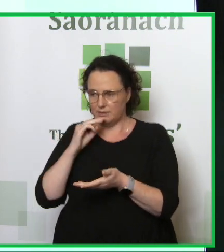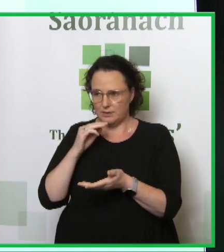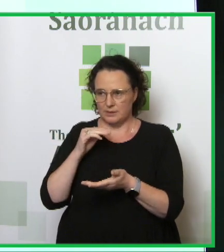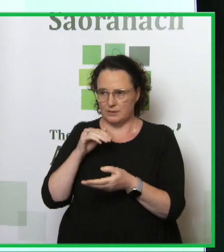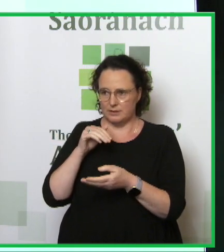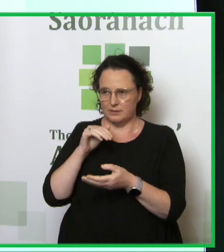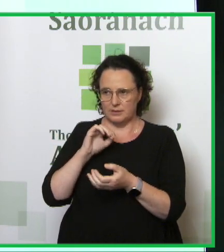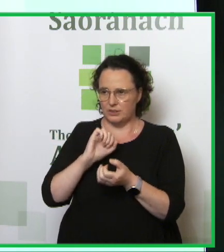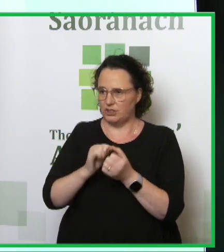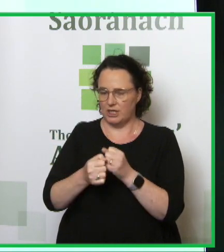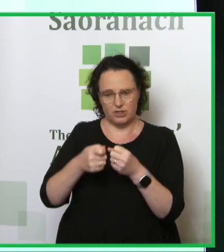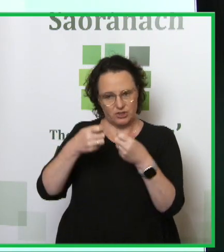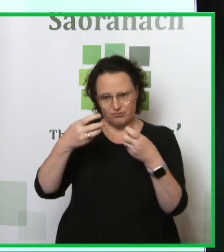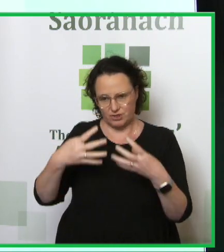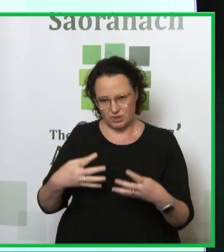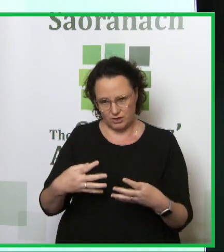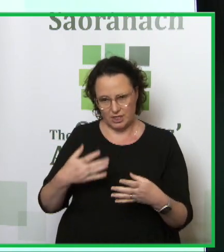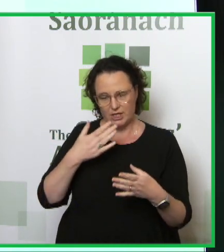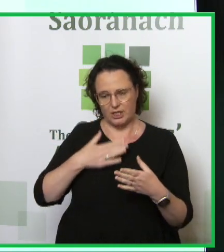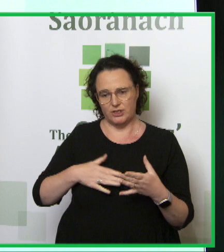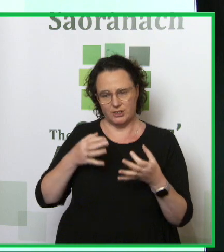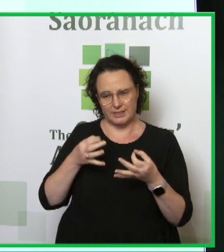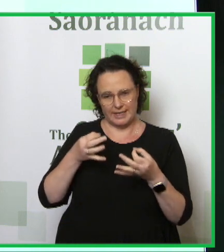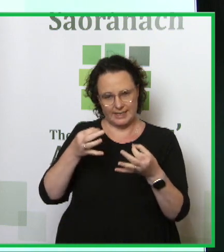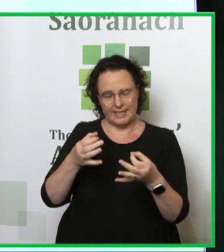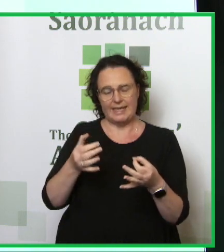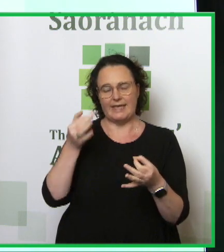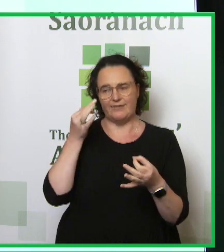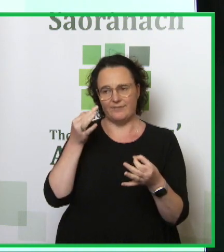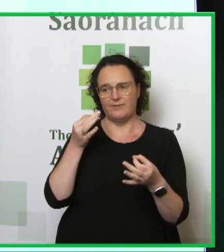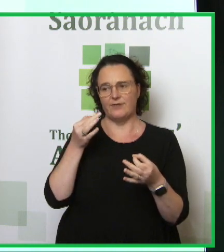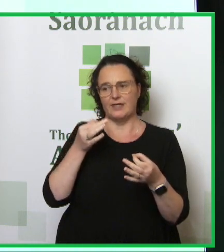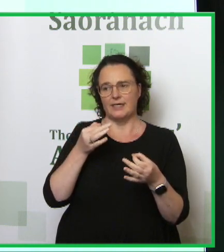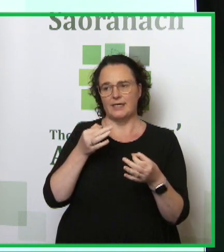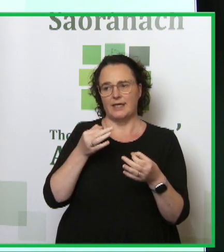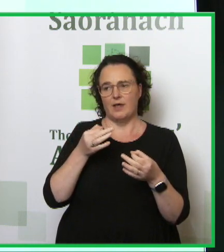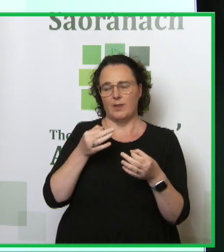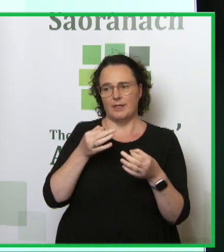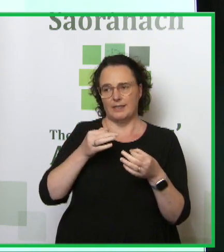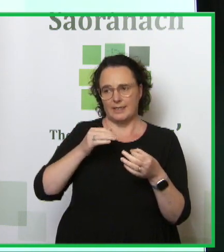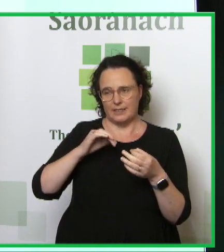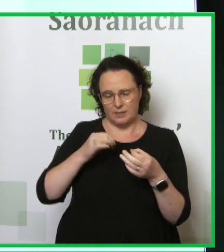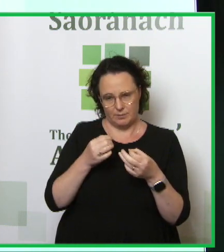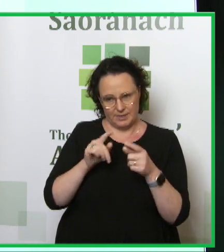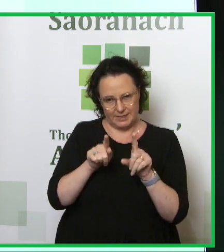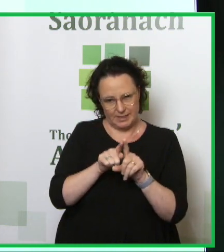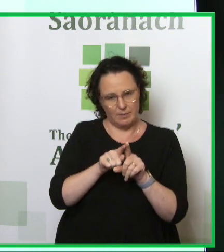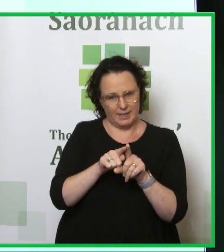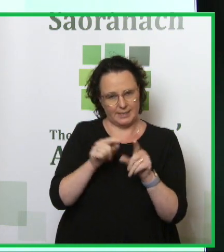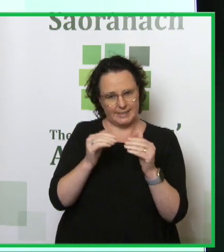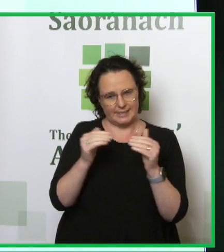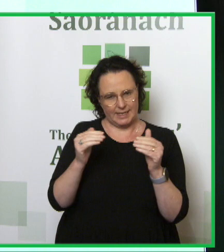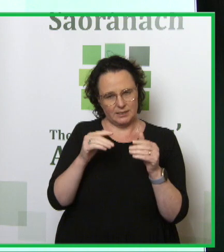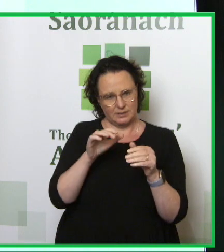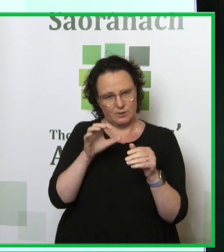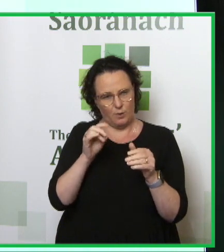outcome. It just delays it. If you removed status quo, all of the voters who would have voted for status quo would now just give their